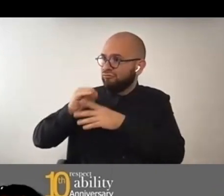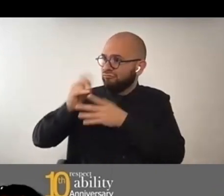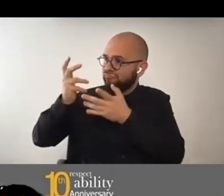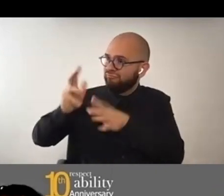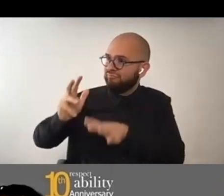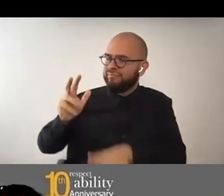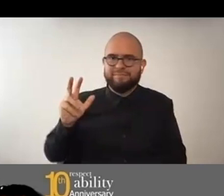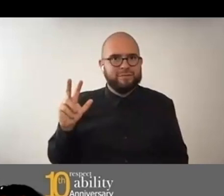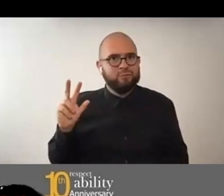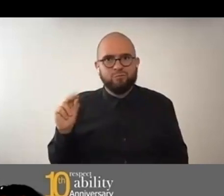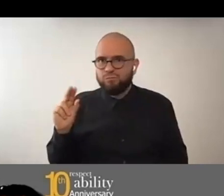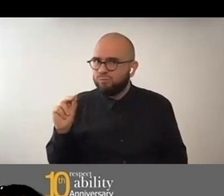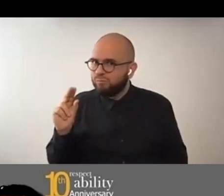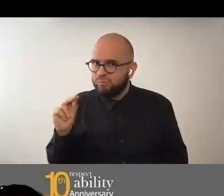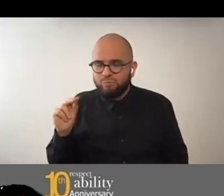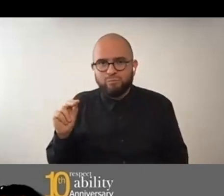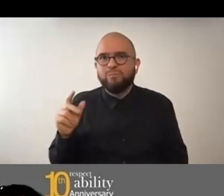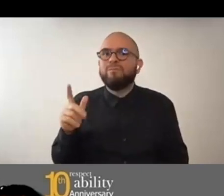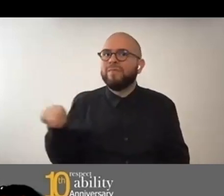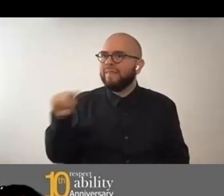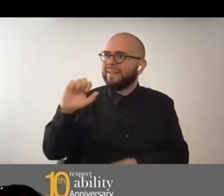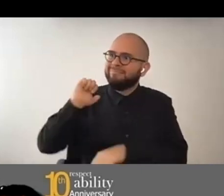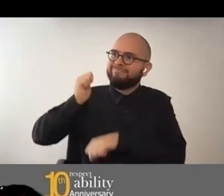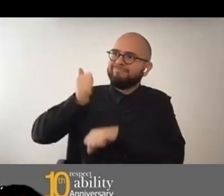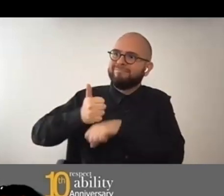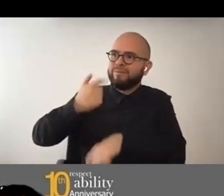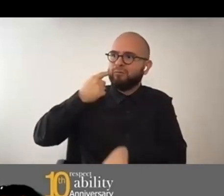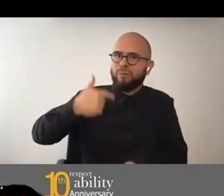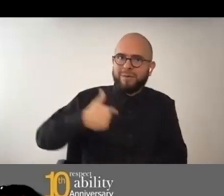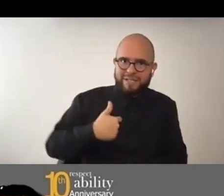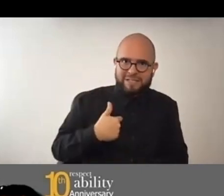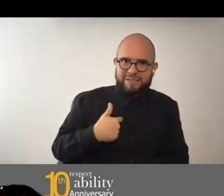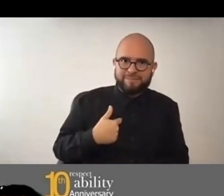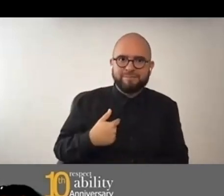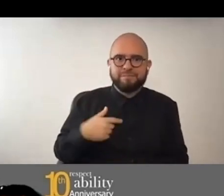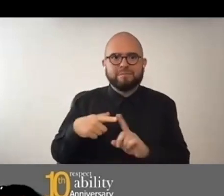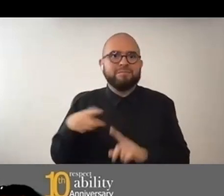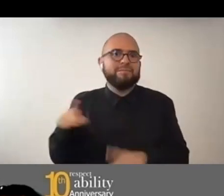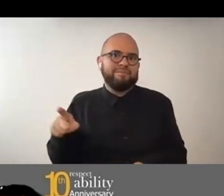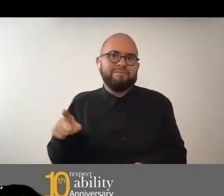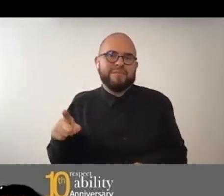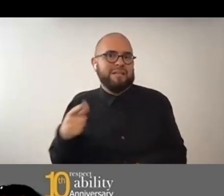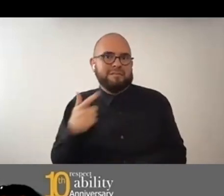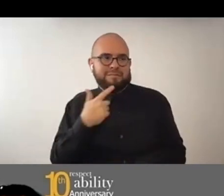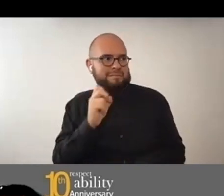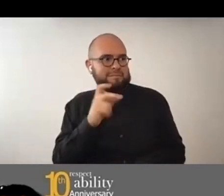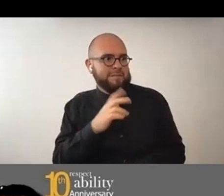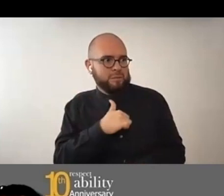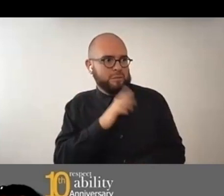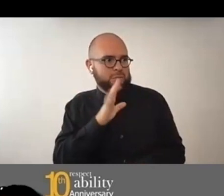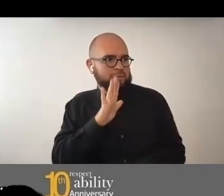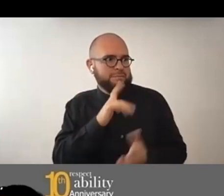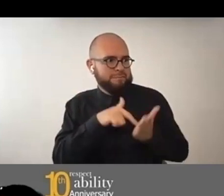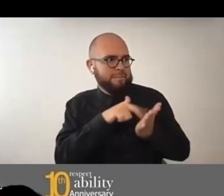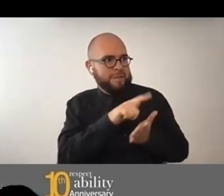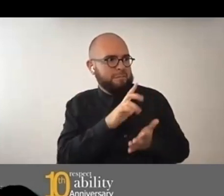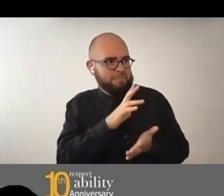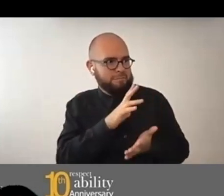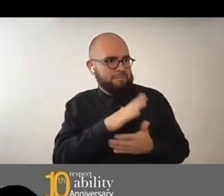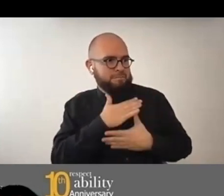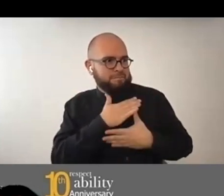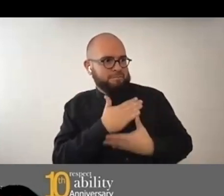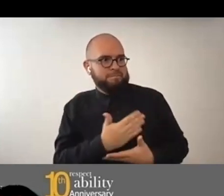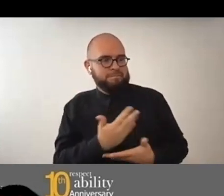you, but only if you come be our intern. I didn't mention that they'd never had an intern in public policy before, so it was an